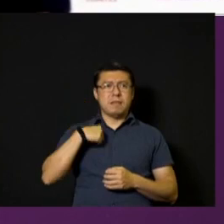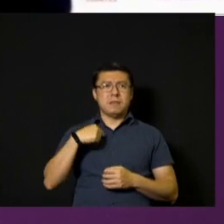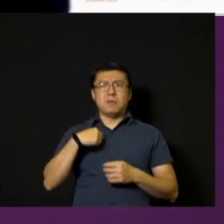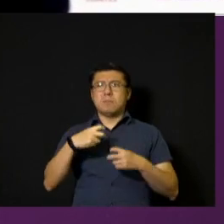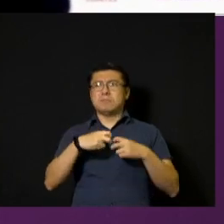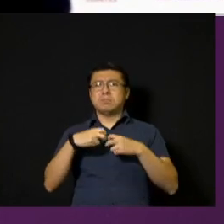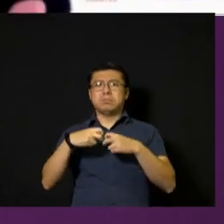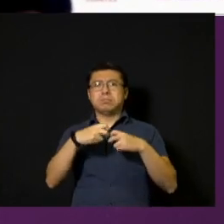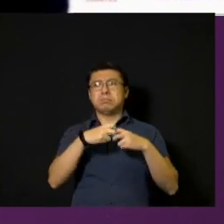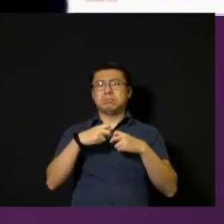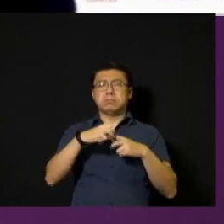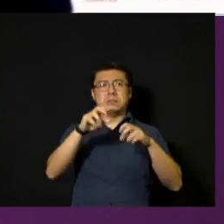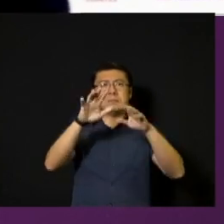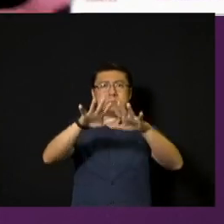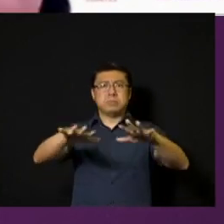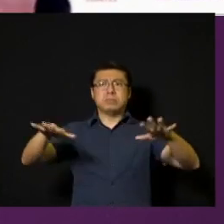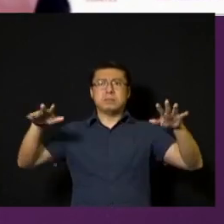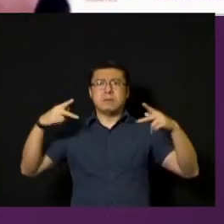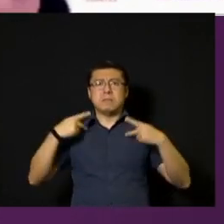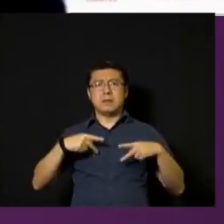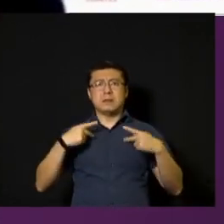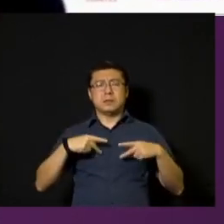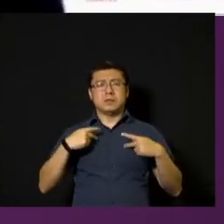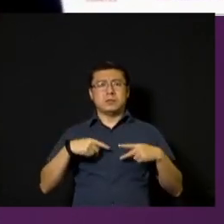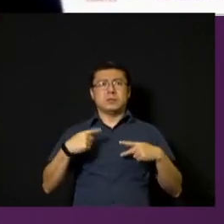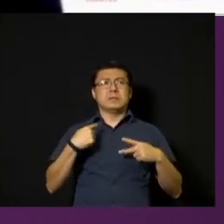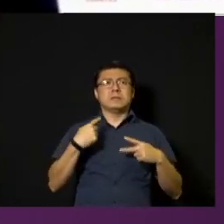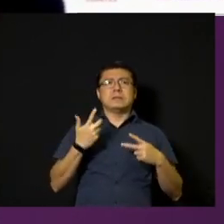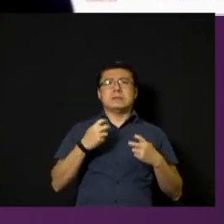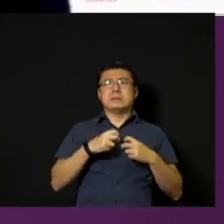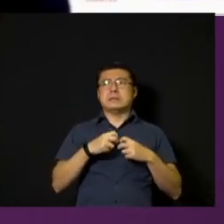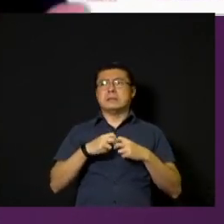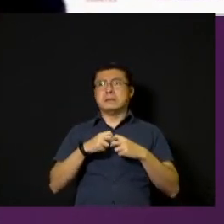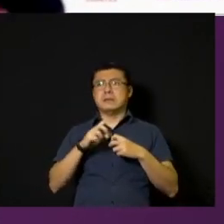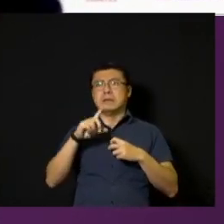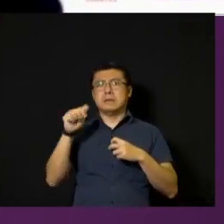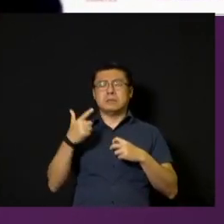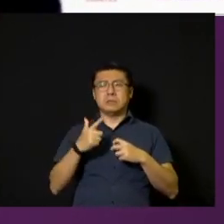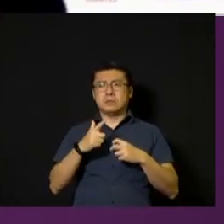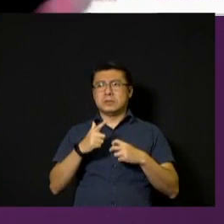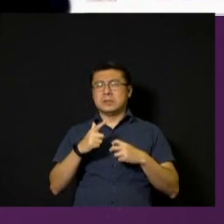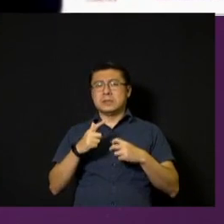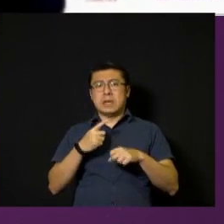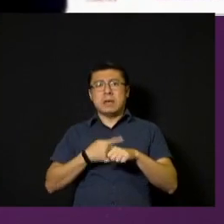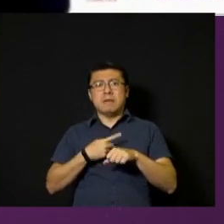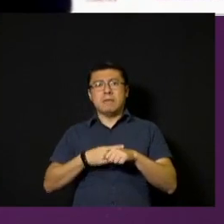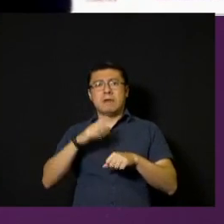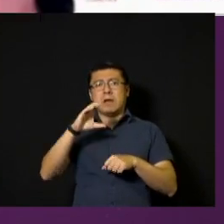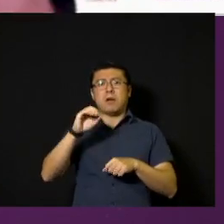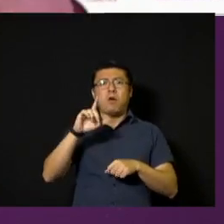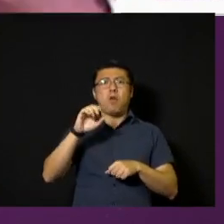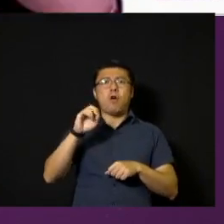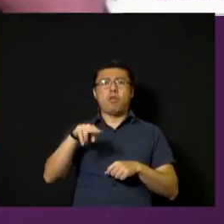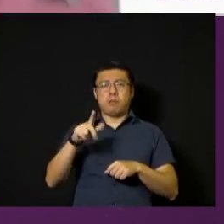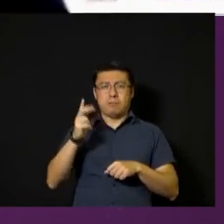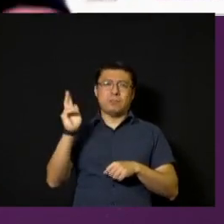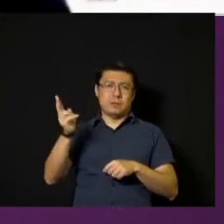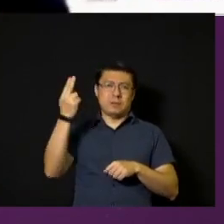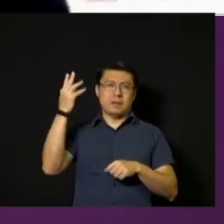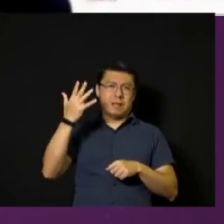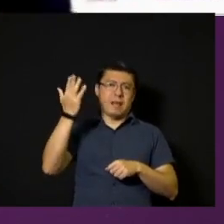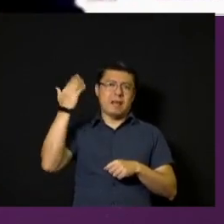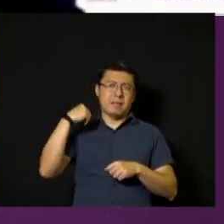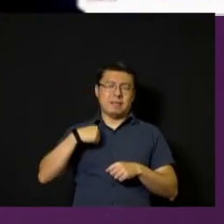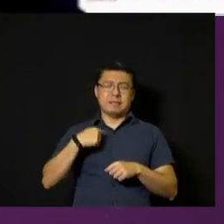there's no more fear. Well, for me, I had a disease because I didn't know how to talk